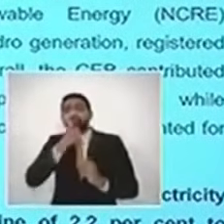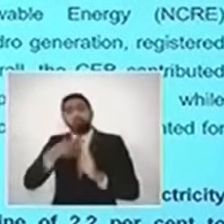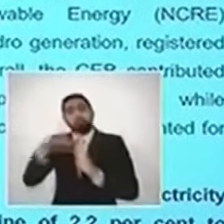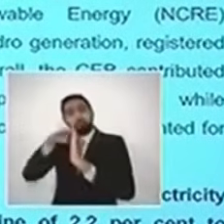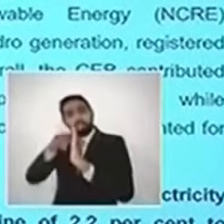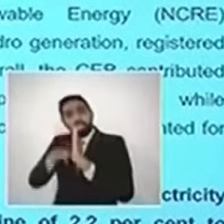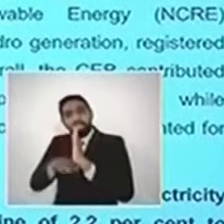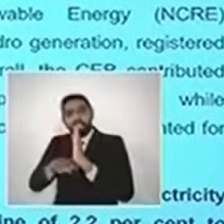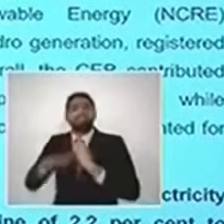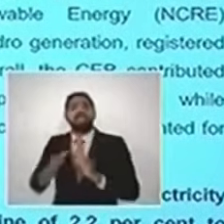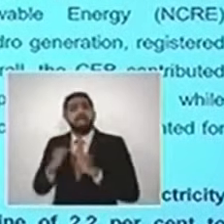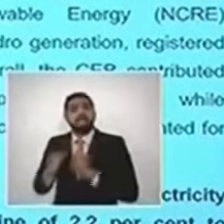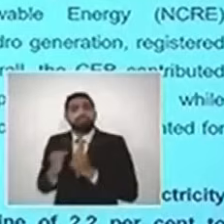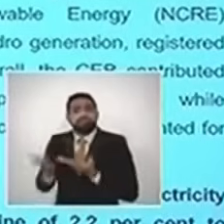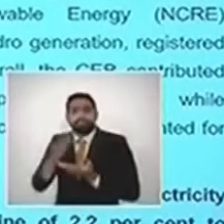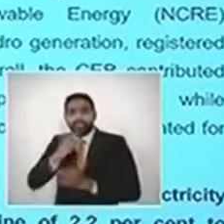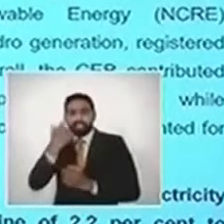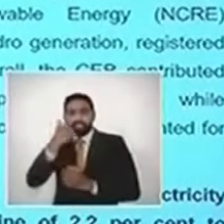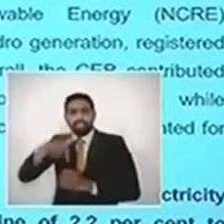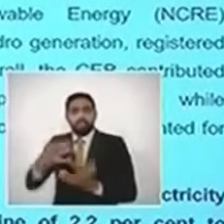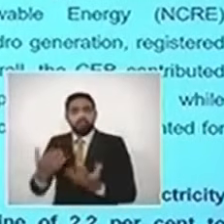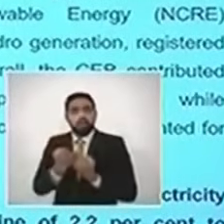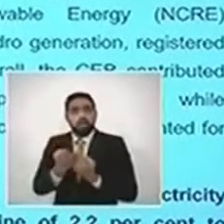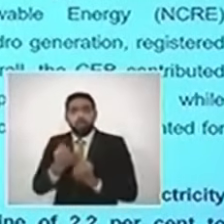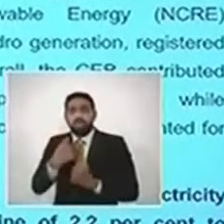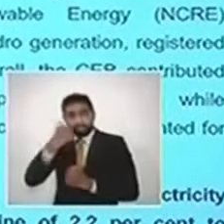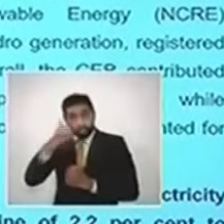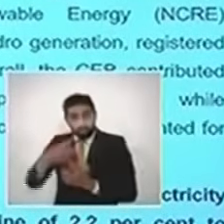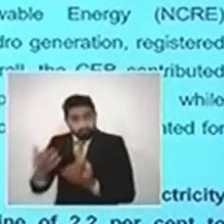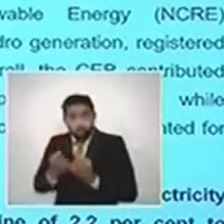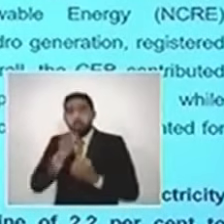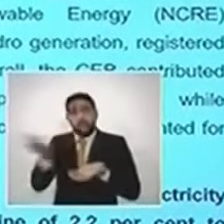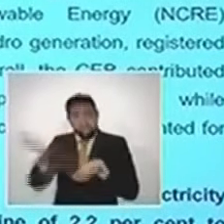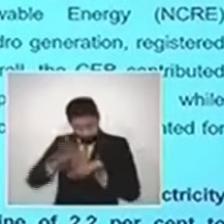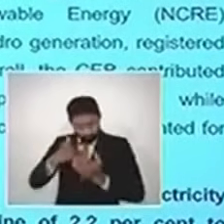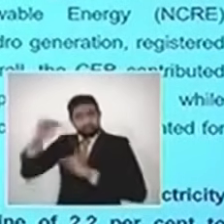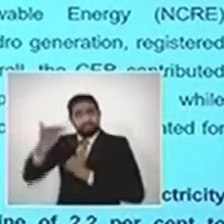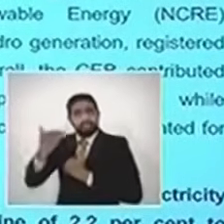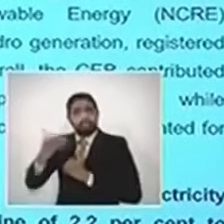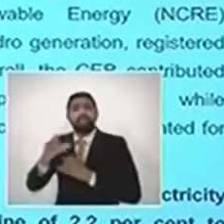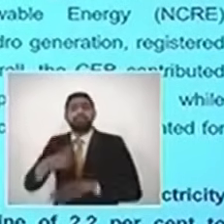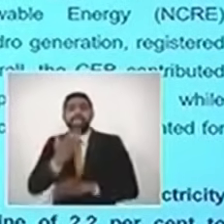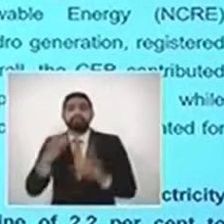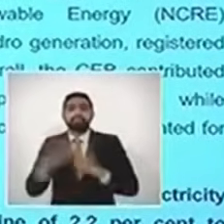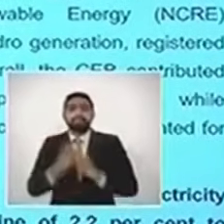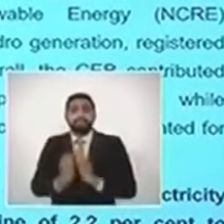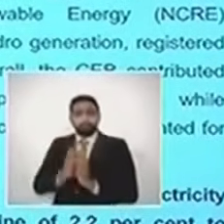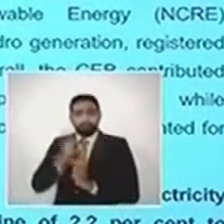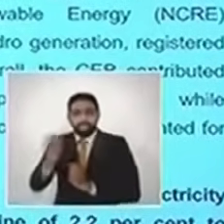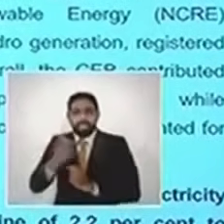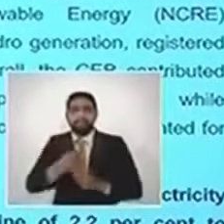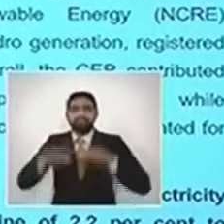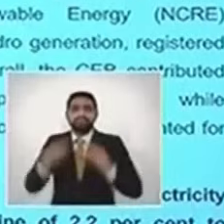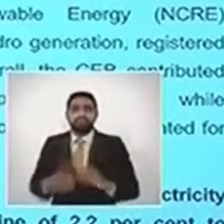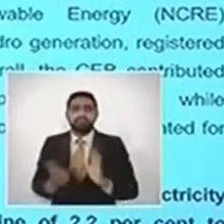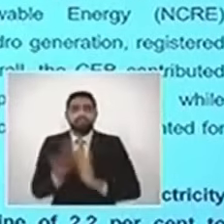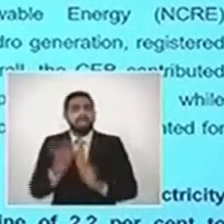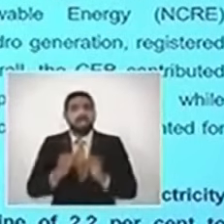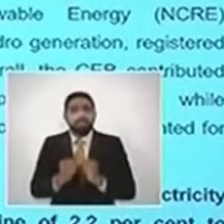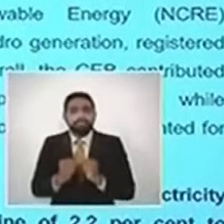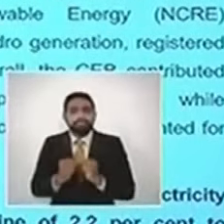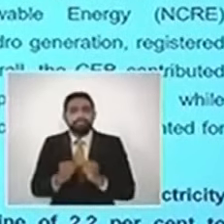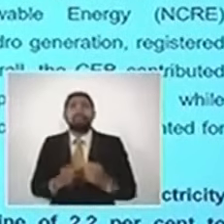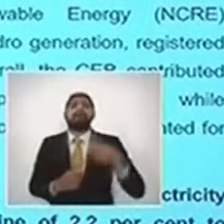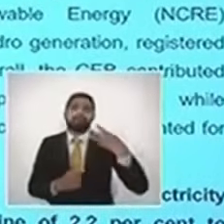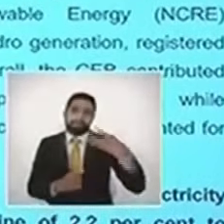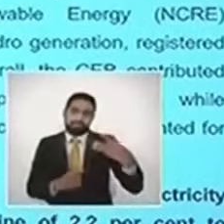well? Wouldn't that also cause a pressure on the rupee and the dollar crisis would strengthen? These are the questions that we